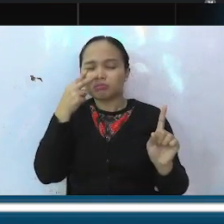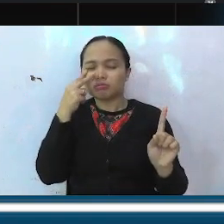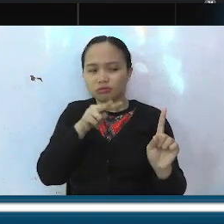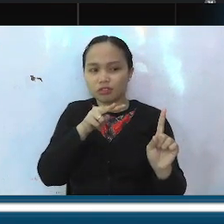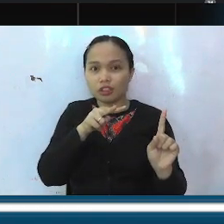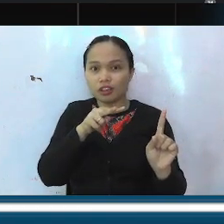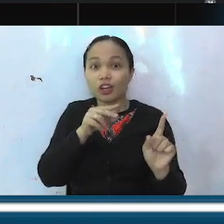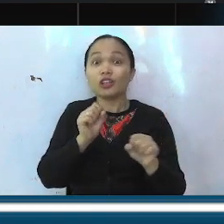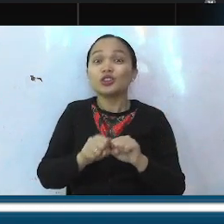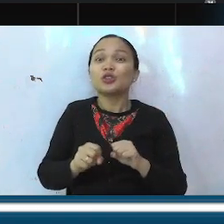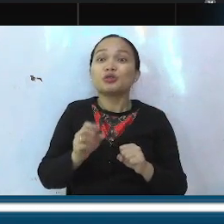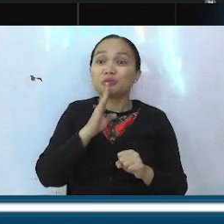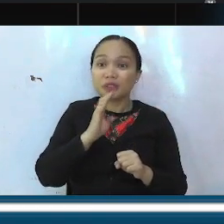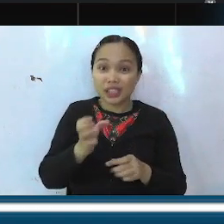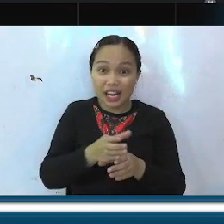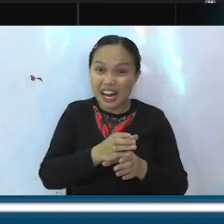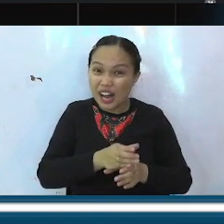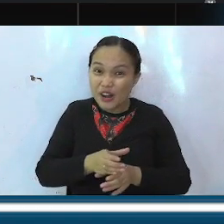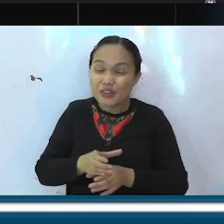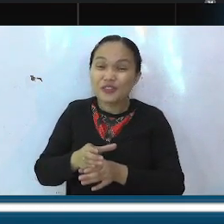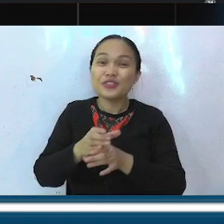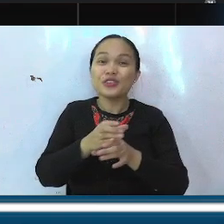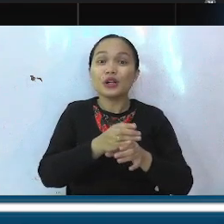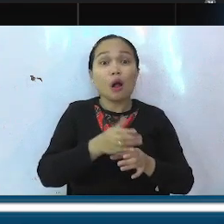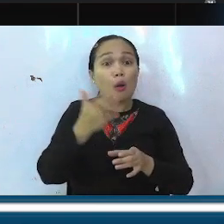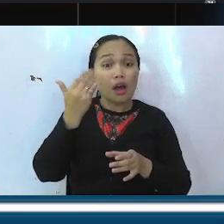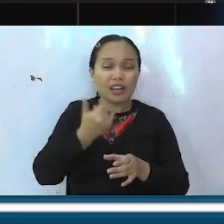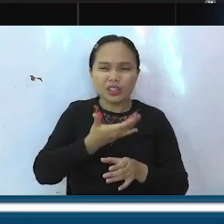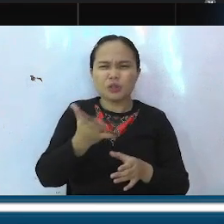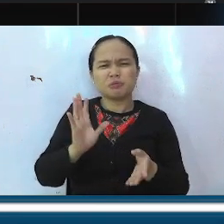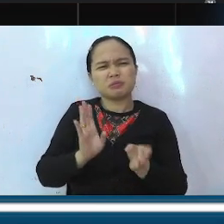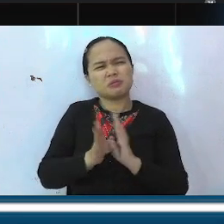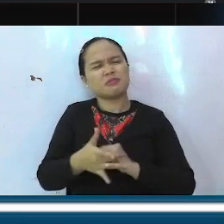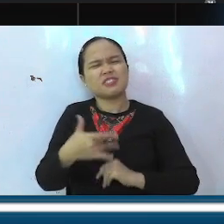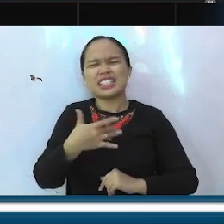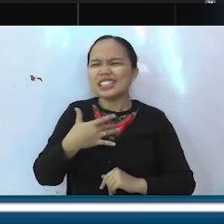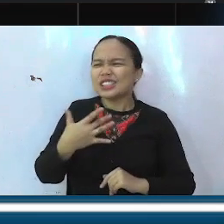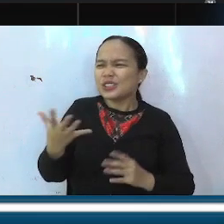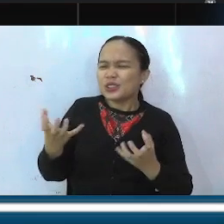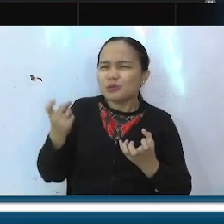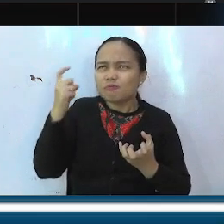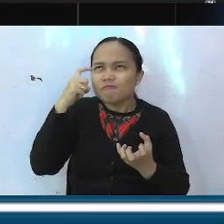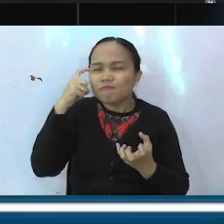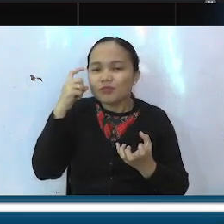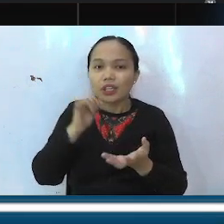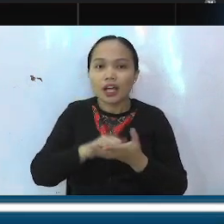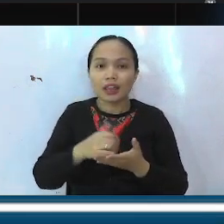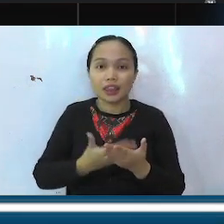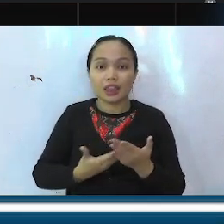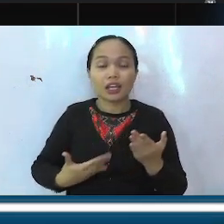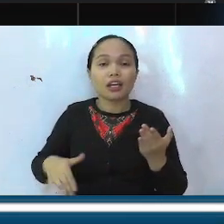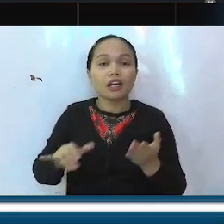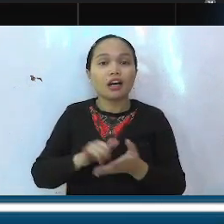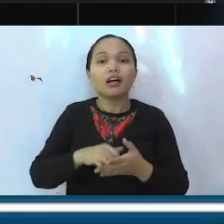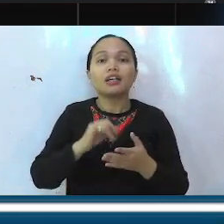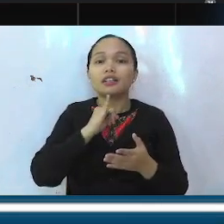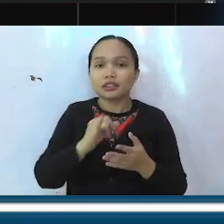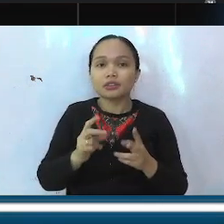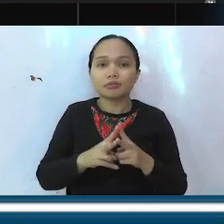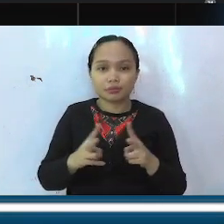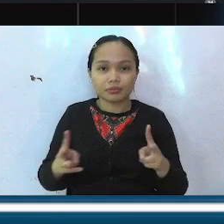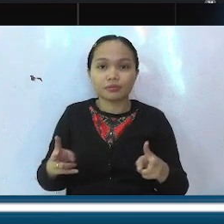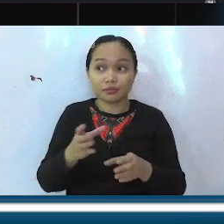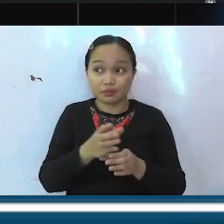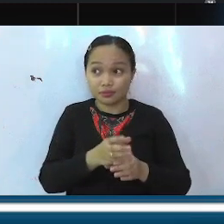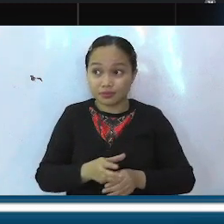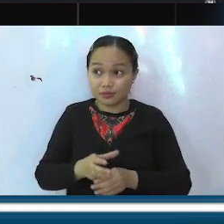you look. Because Satan will make you curious on those things. Oh, yes. You know, it's a great blessing that we are, you know, I've grown